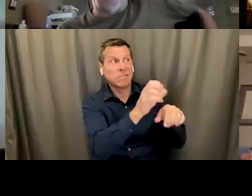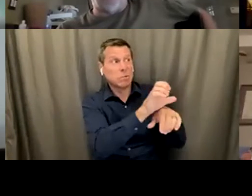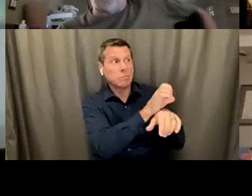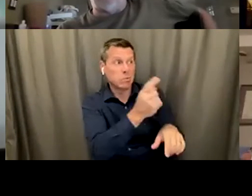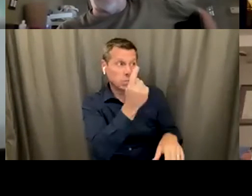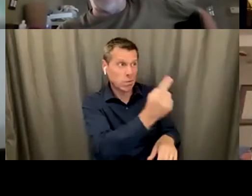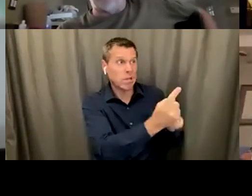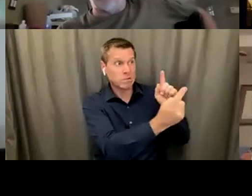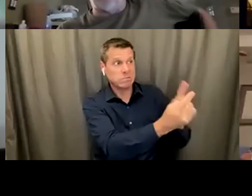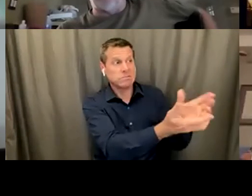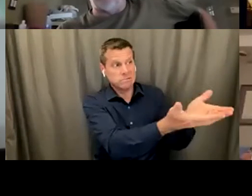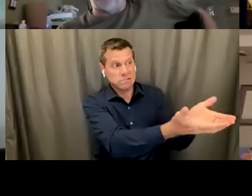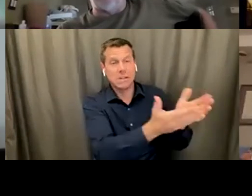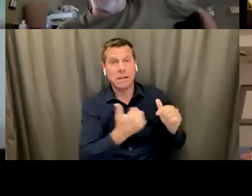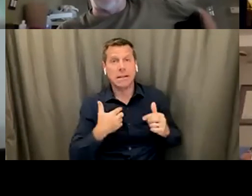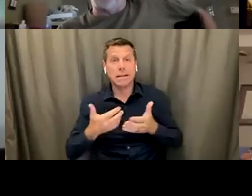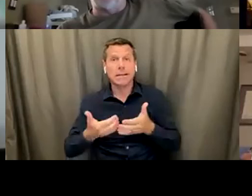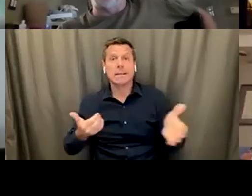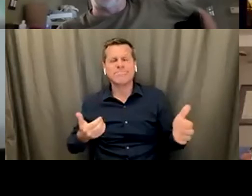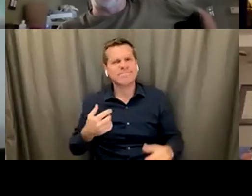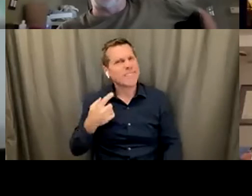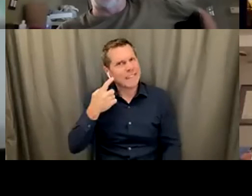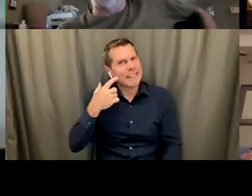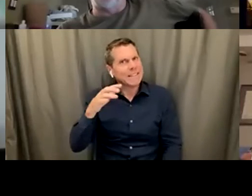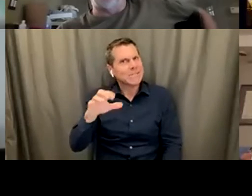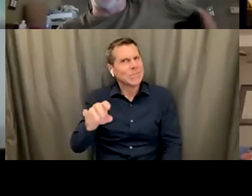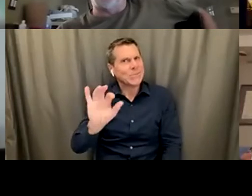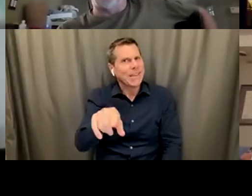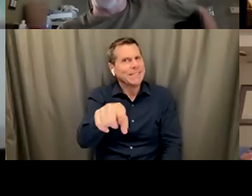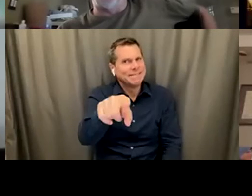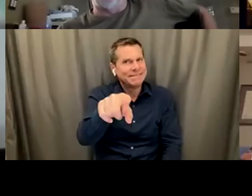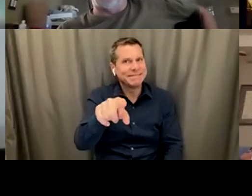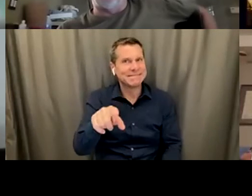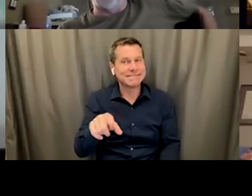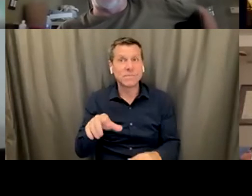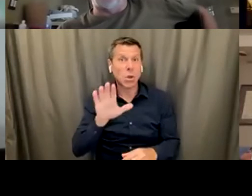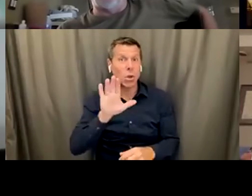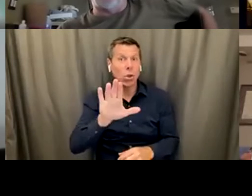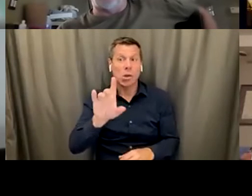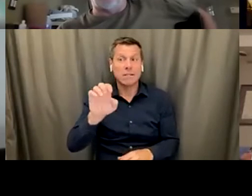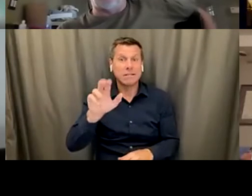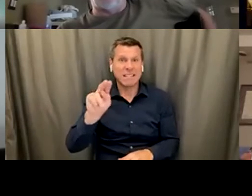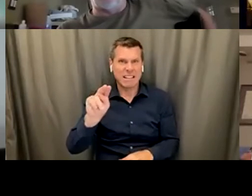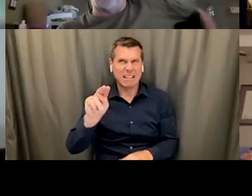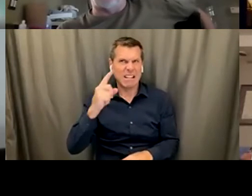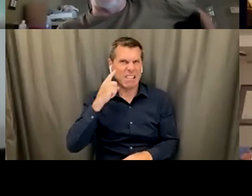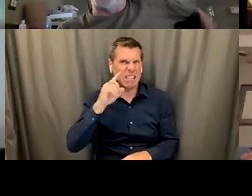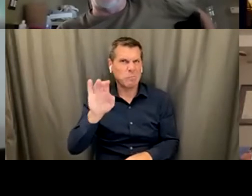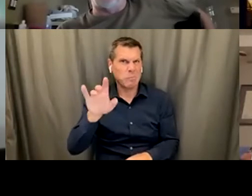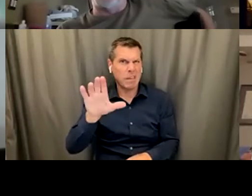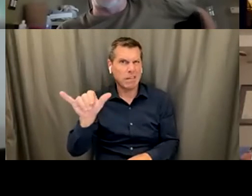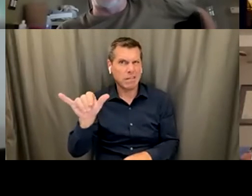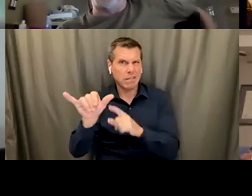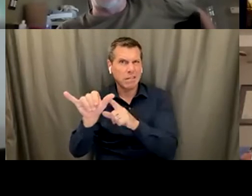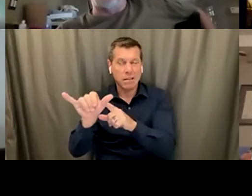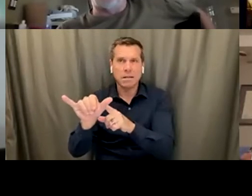it. Yeah. And I think that's what you would have to do. So I would follow up with your dean. It's Becky, right? Correct. Yeah.